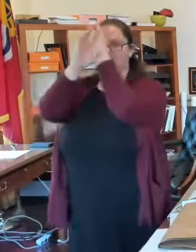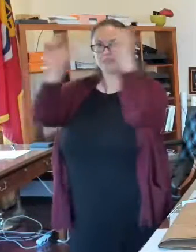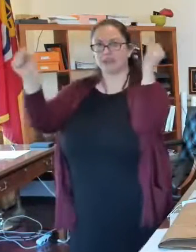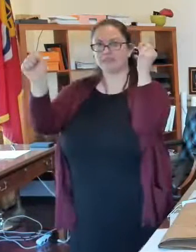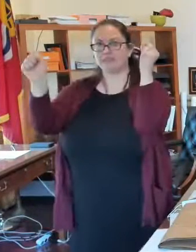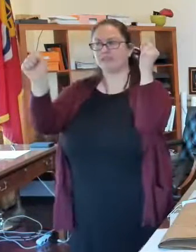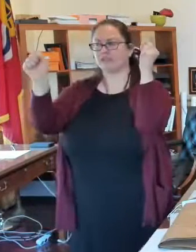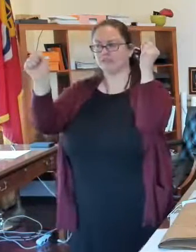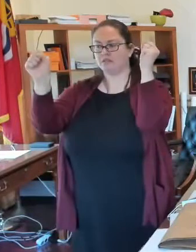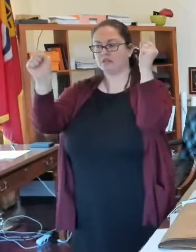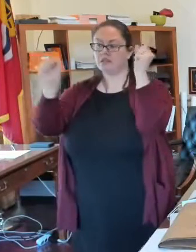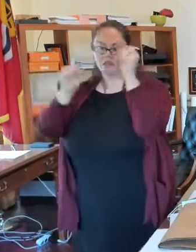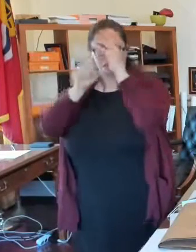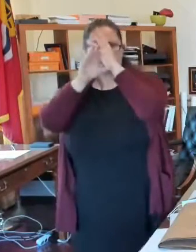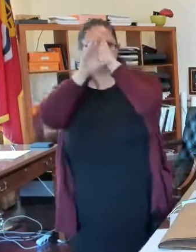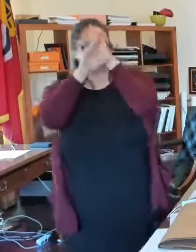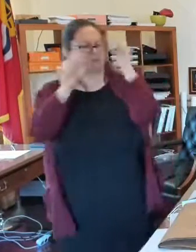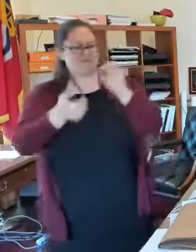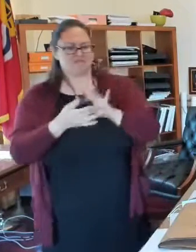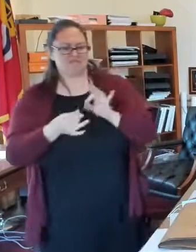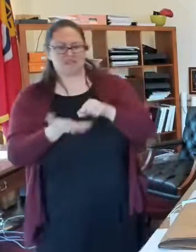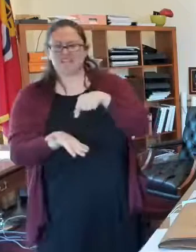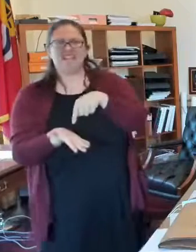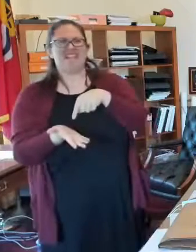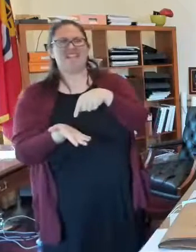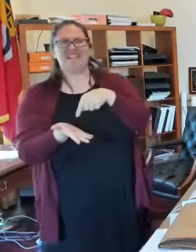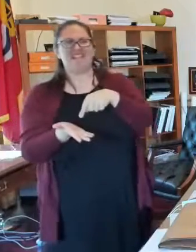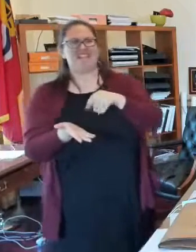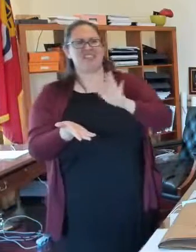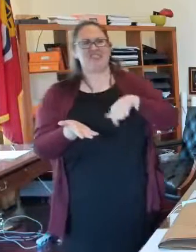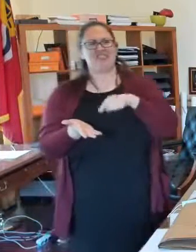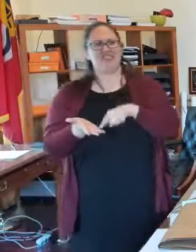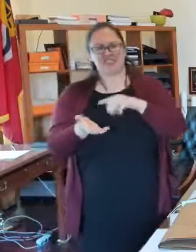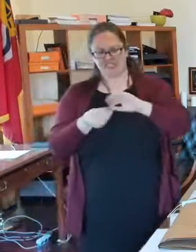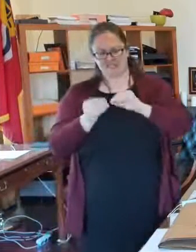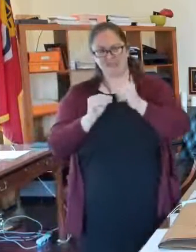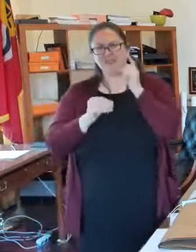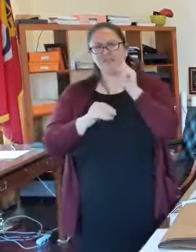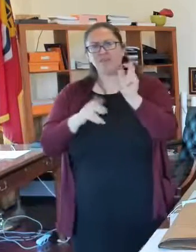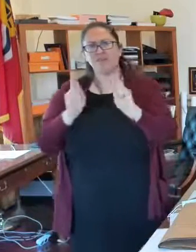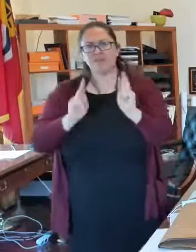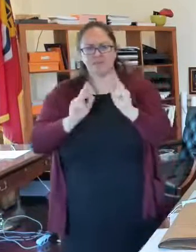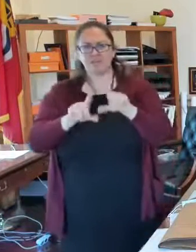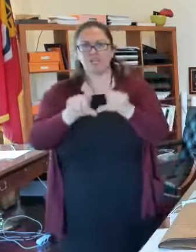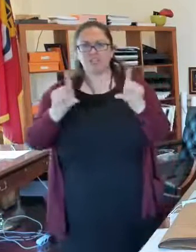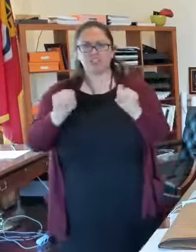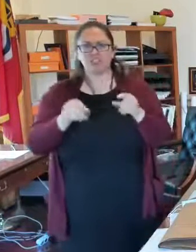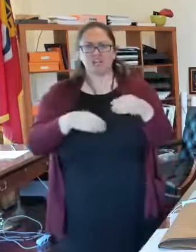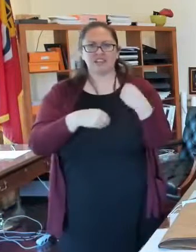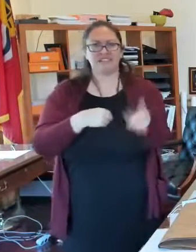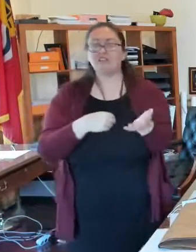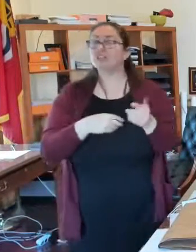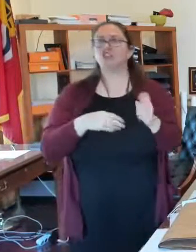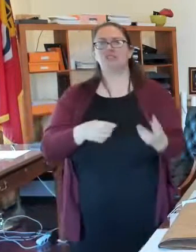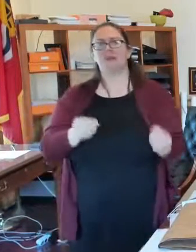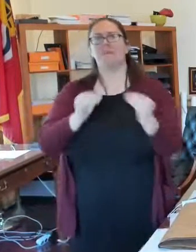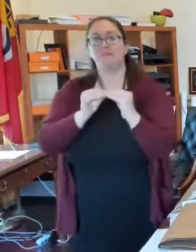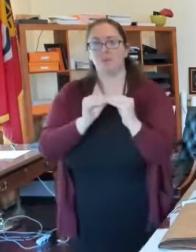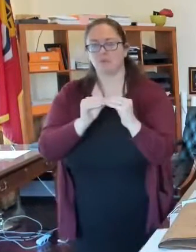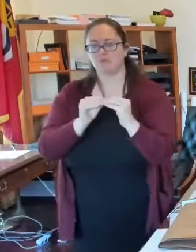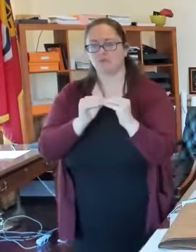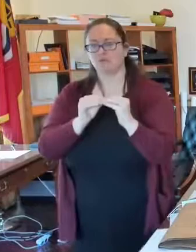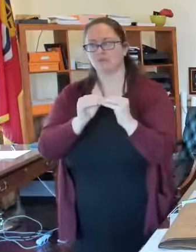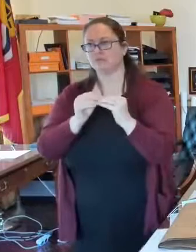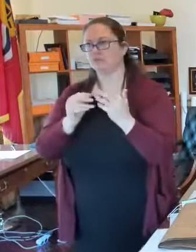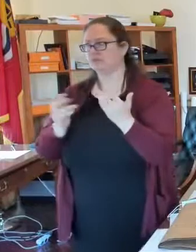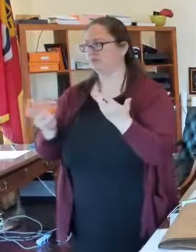made some comments about thinking that the relief to individuals should be more than it is. I don't know how that's going to play